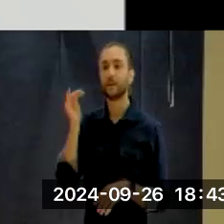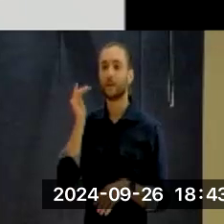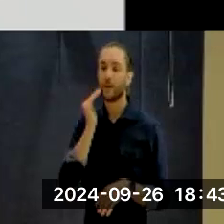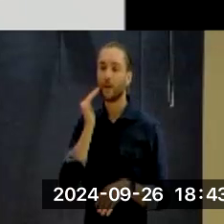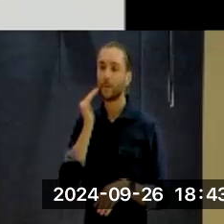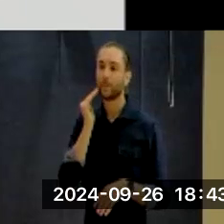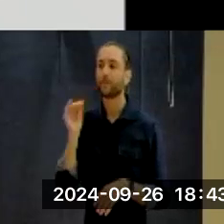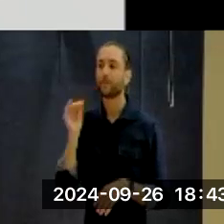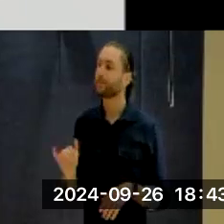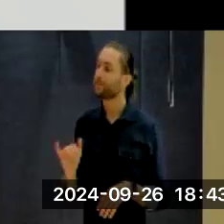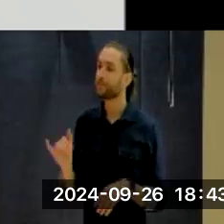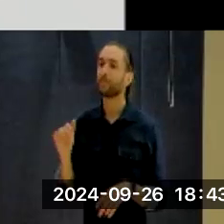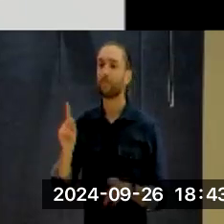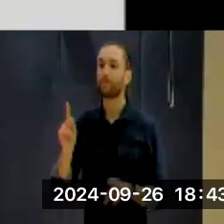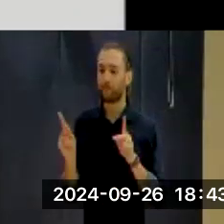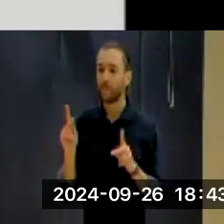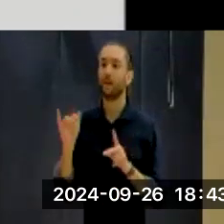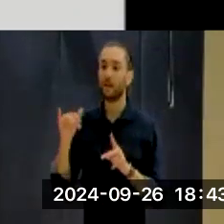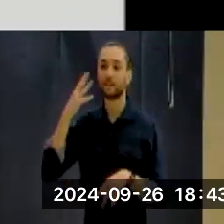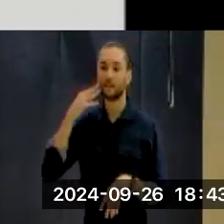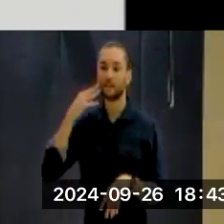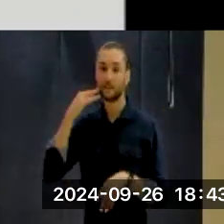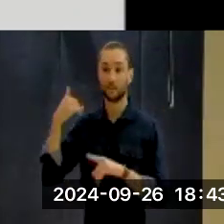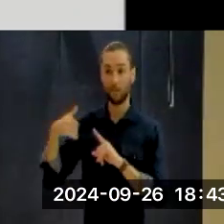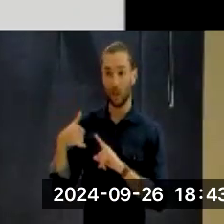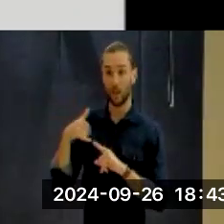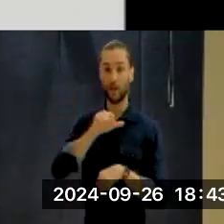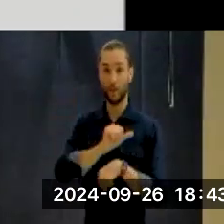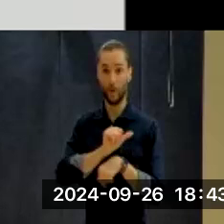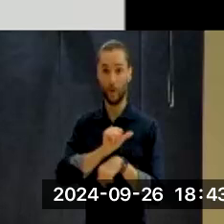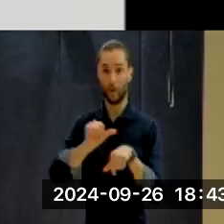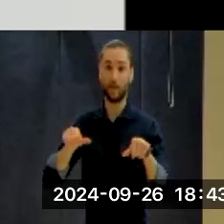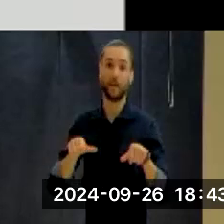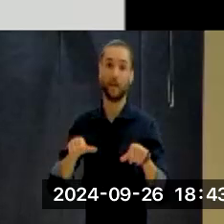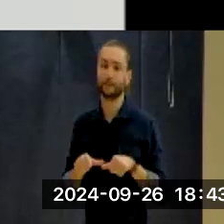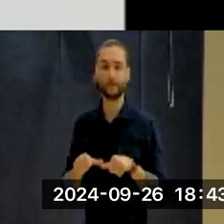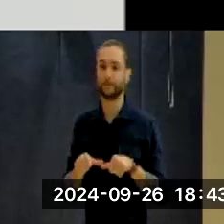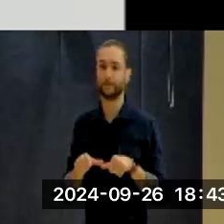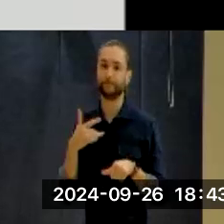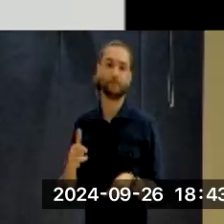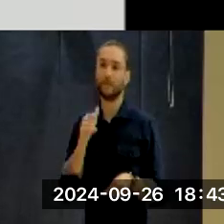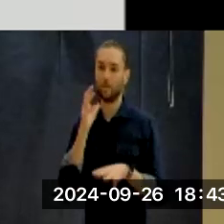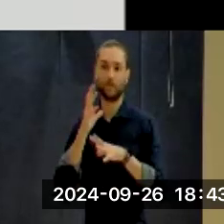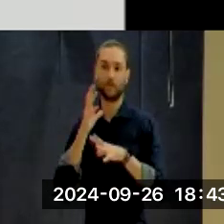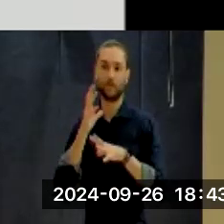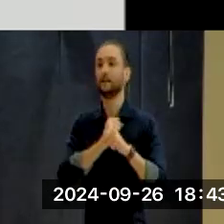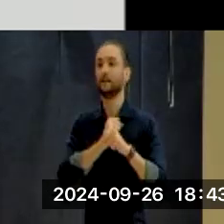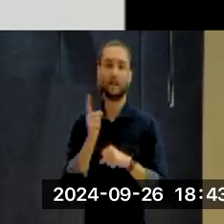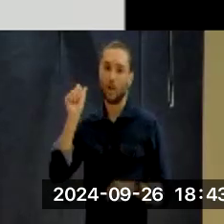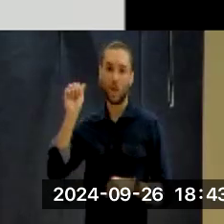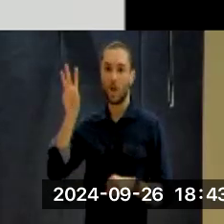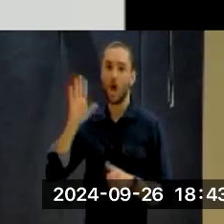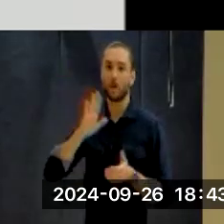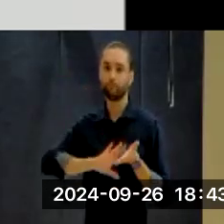people who experience like bullying in the workplace, that's usually not protected under the law, which